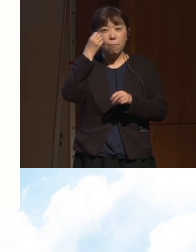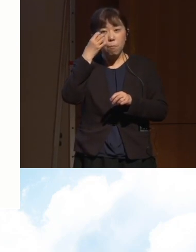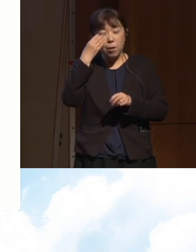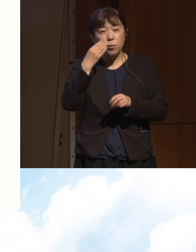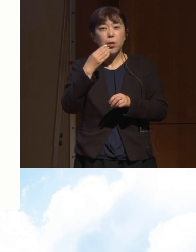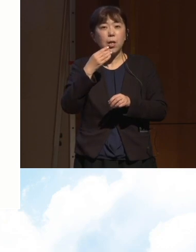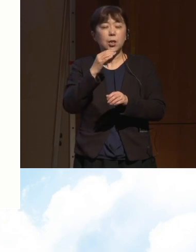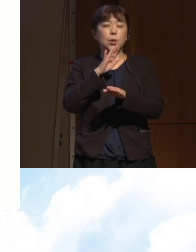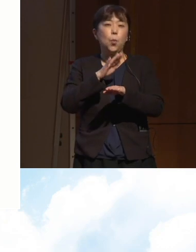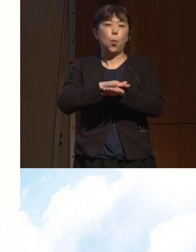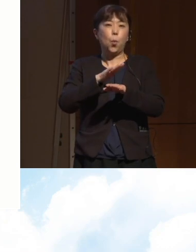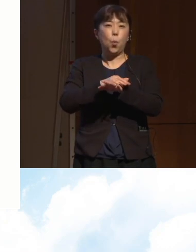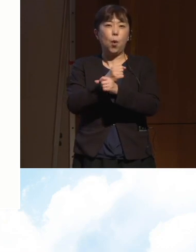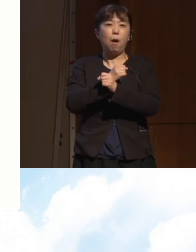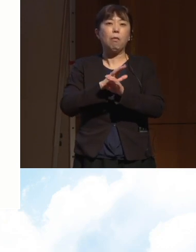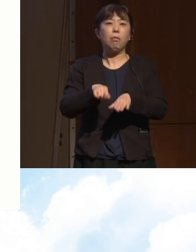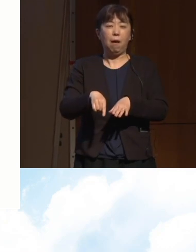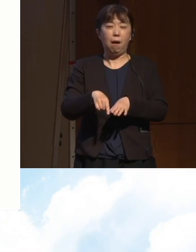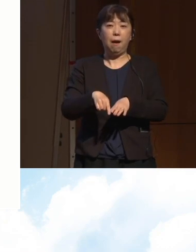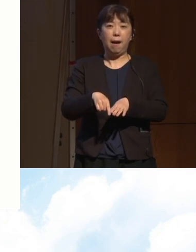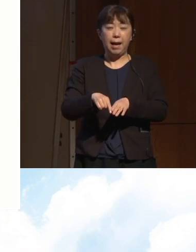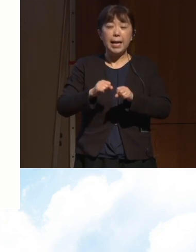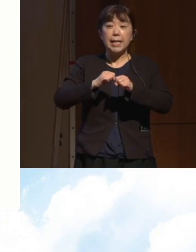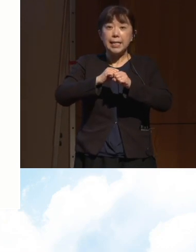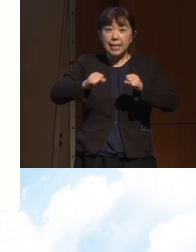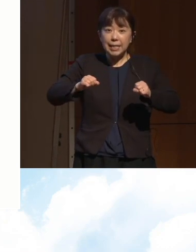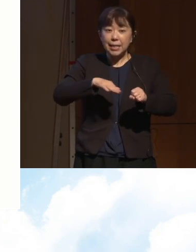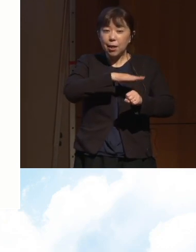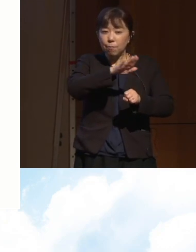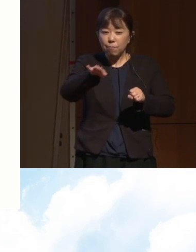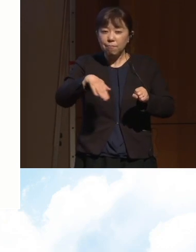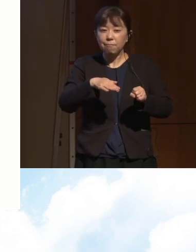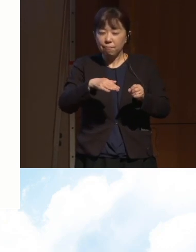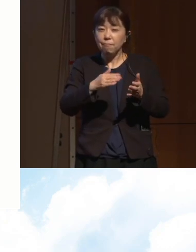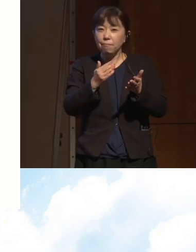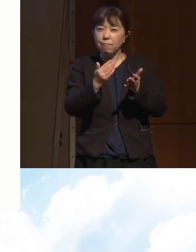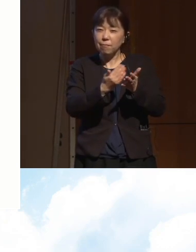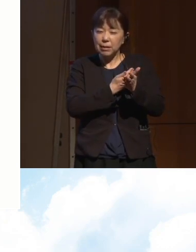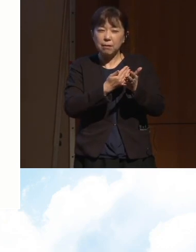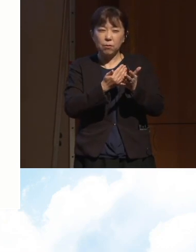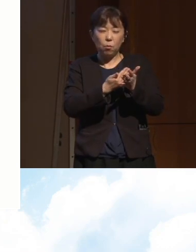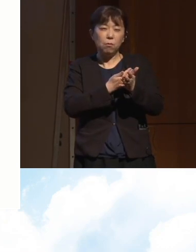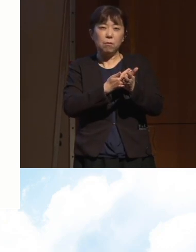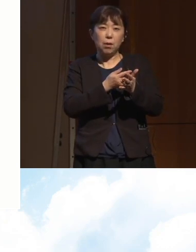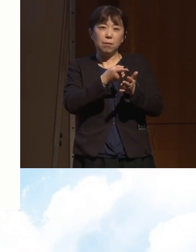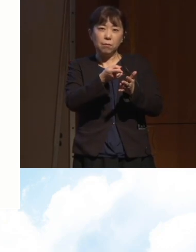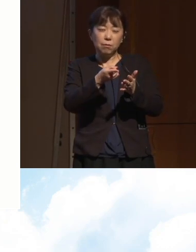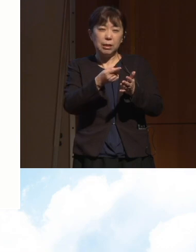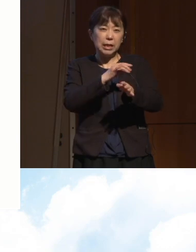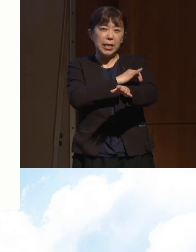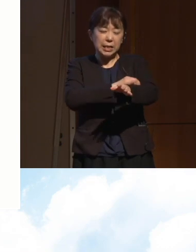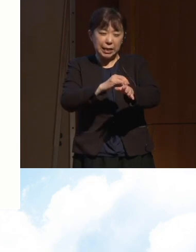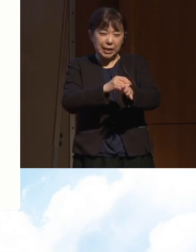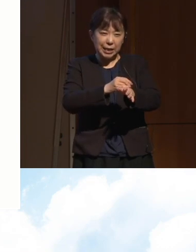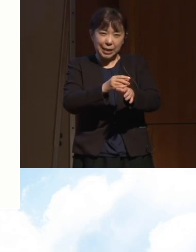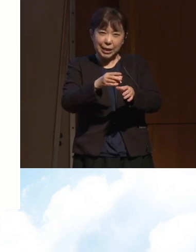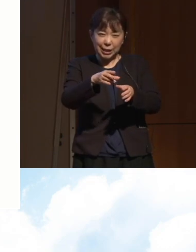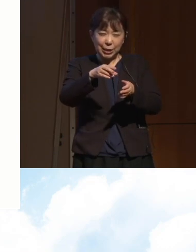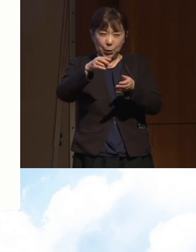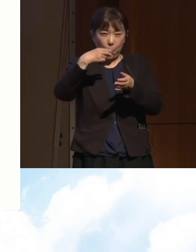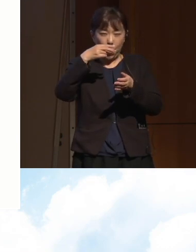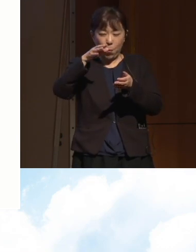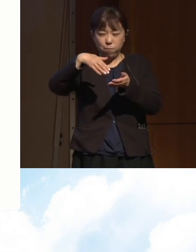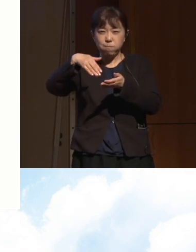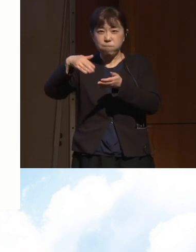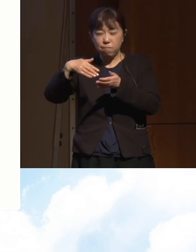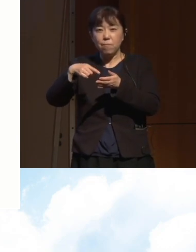multiple survivors, or the multiple ones that there were, pooled it, and gave it to patients who were infected.